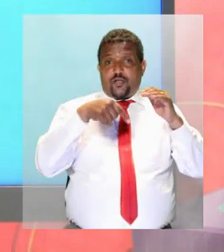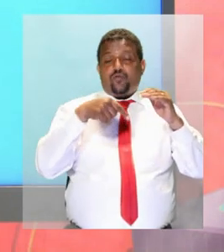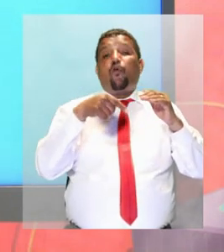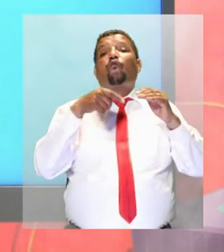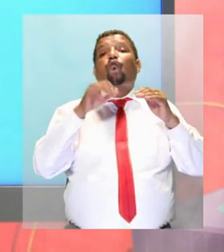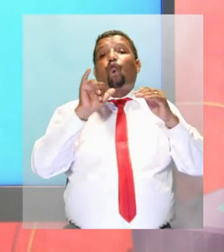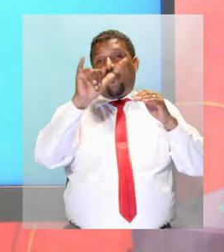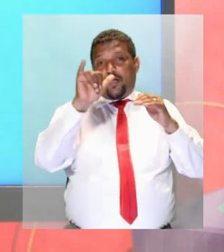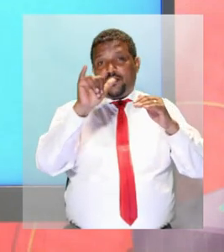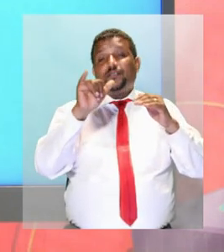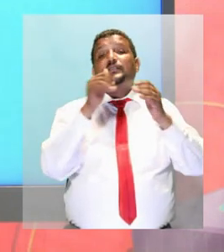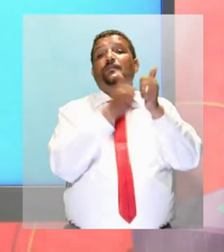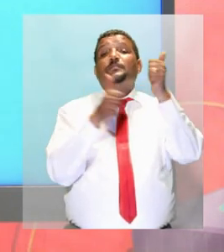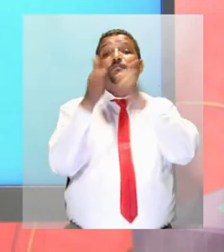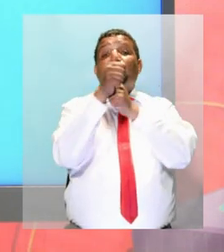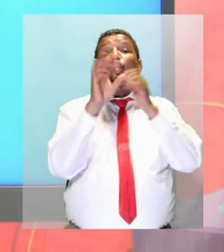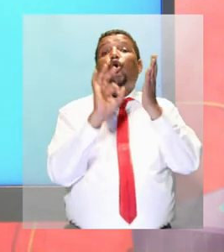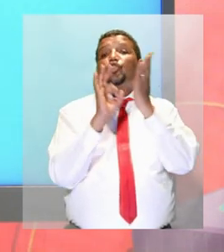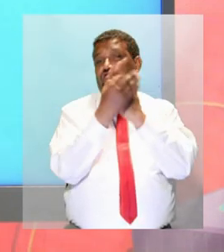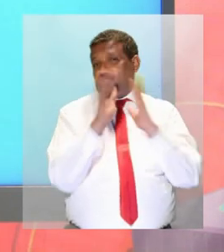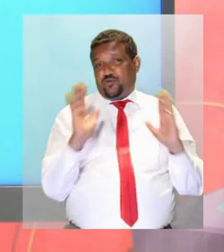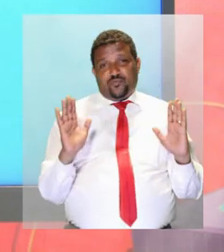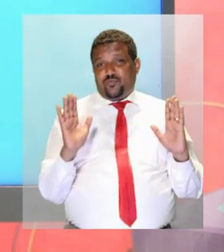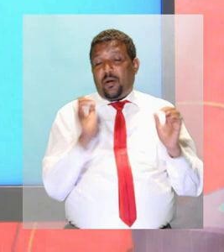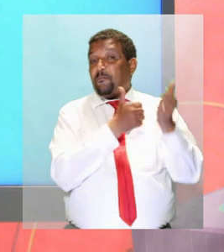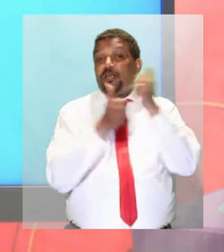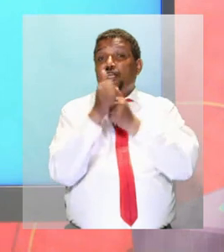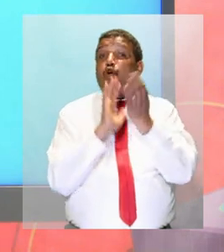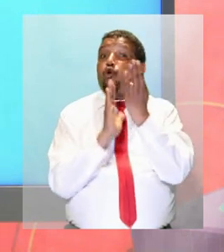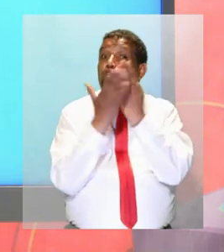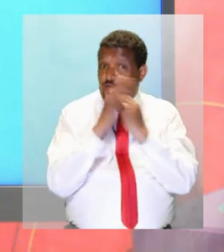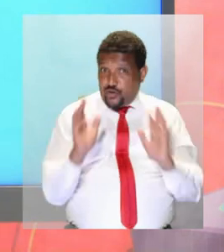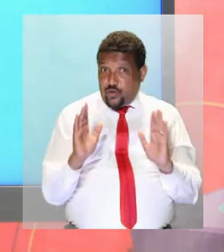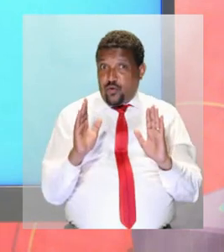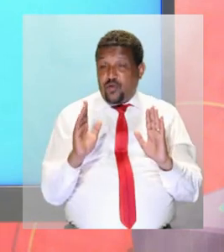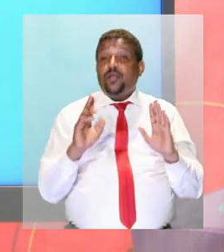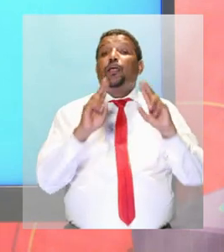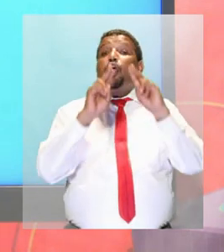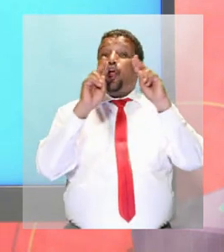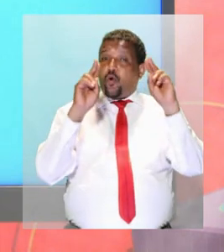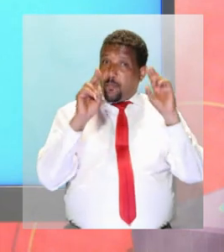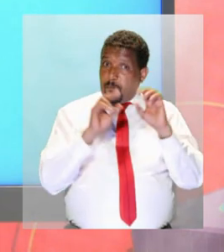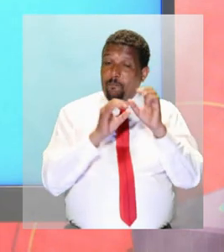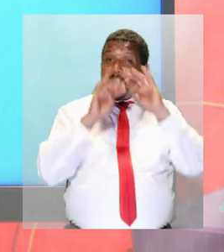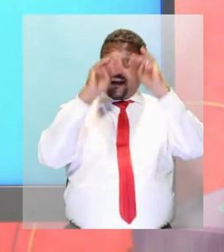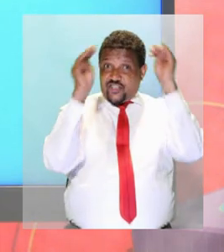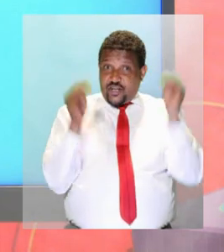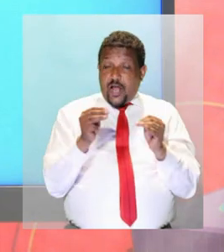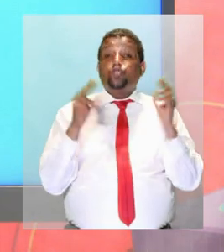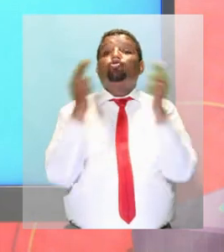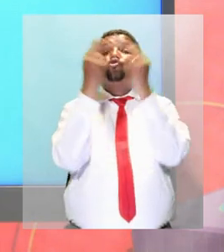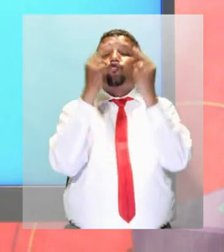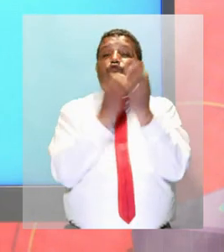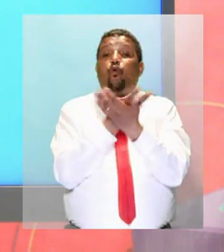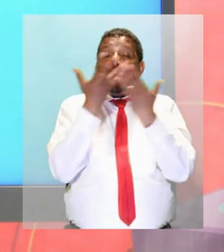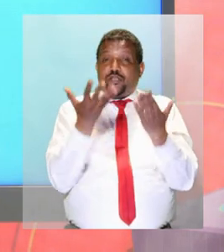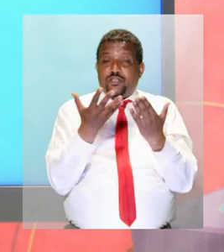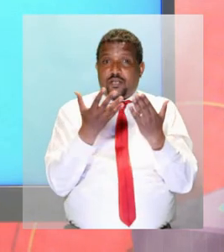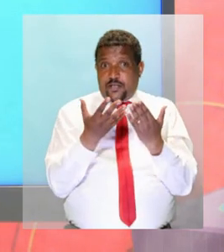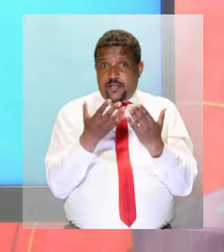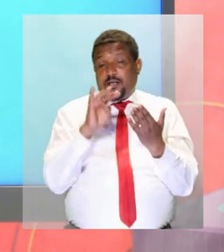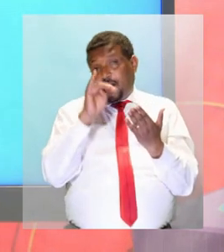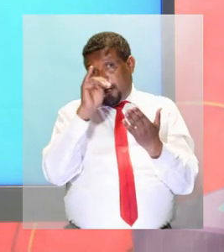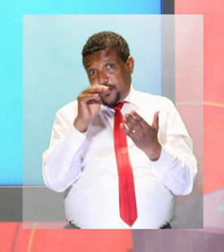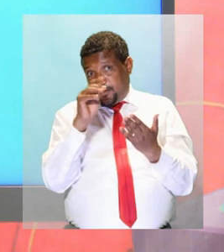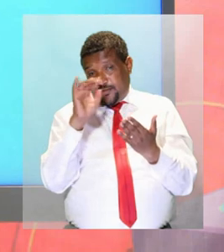first precondition. The marginal utility of commodity X when she buys 2 units